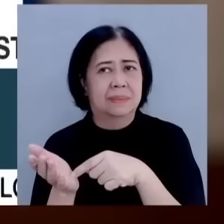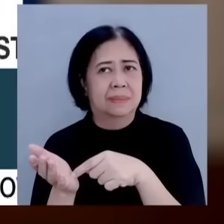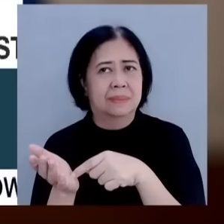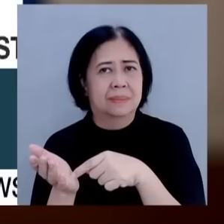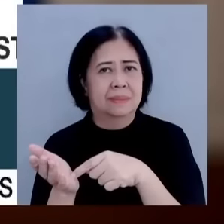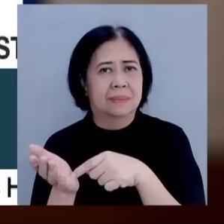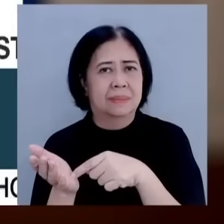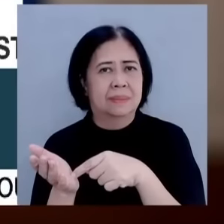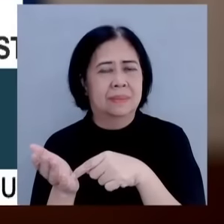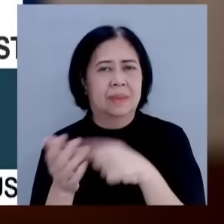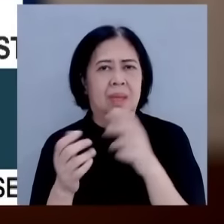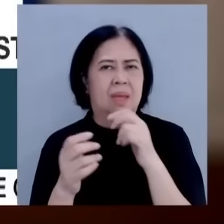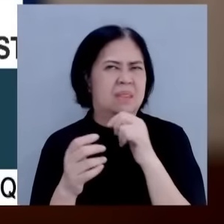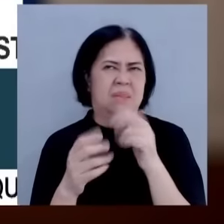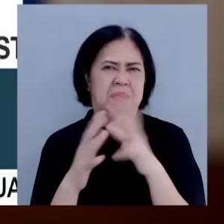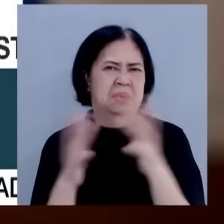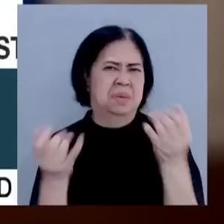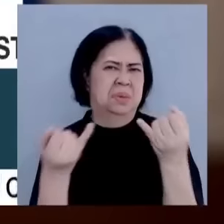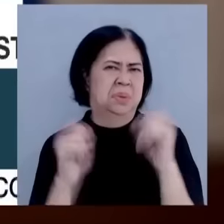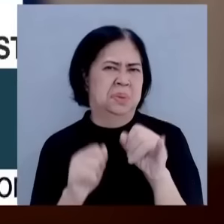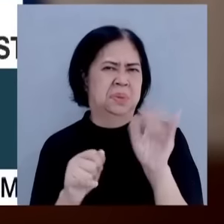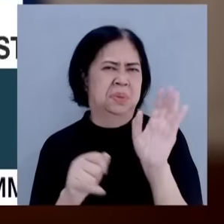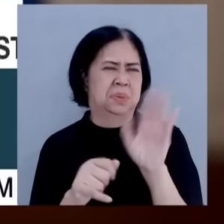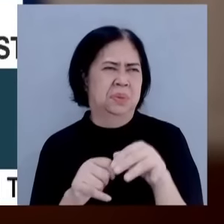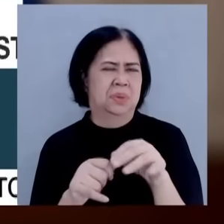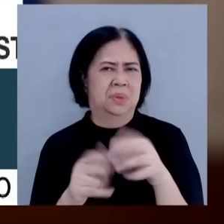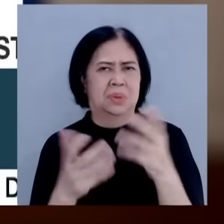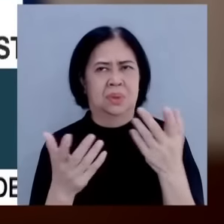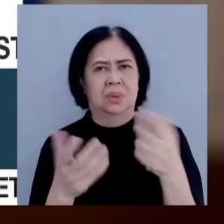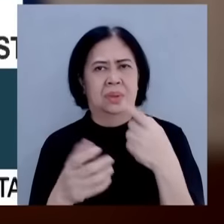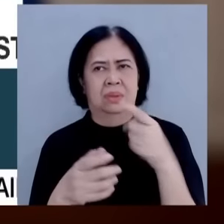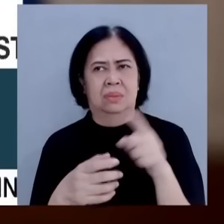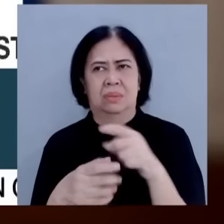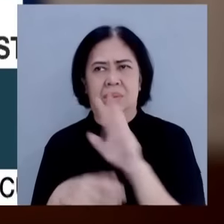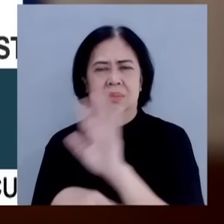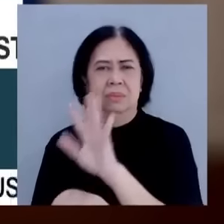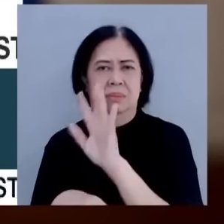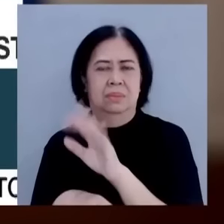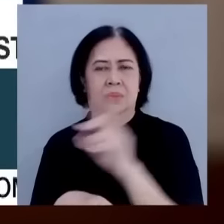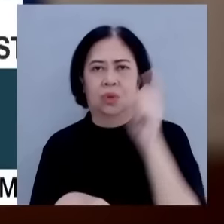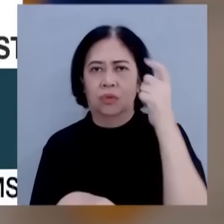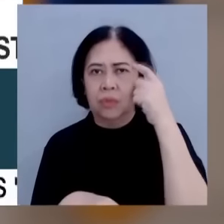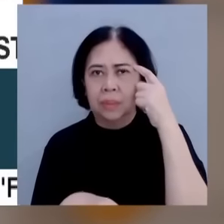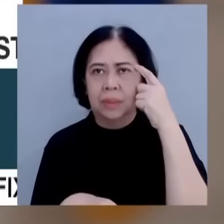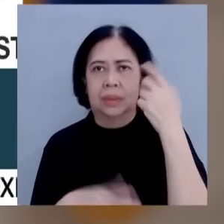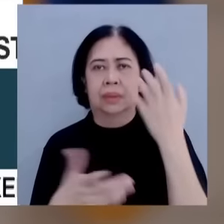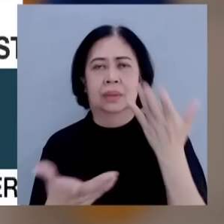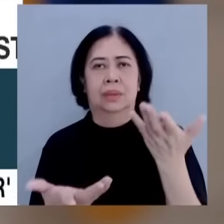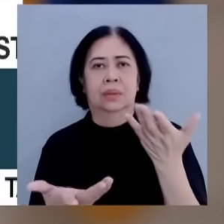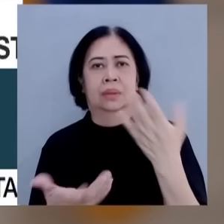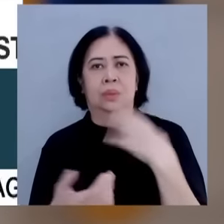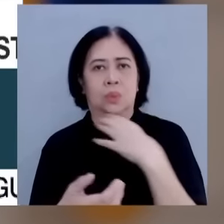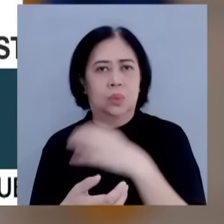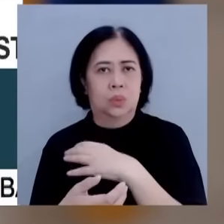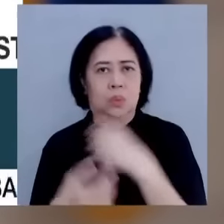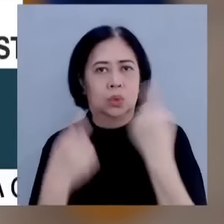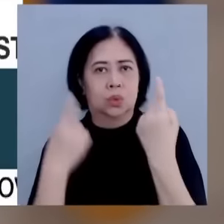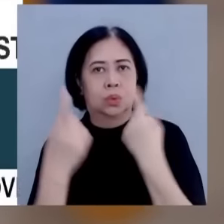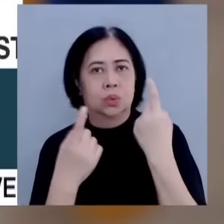paramount an issue, no, as far or paramount a function as far as the government or the House of Representatives is concerned, but